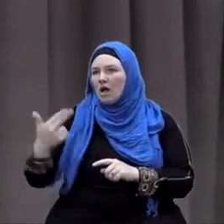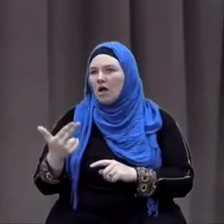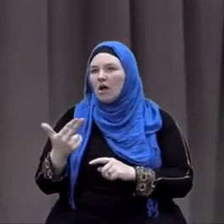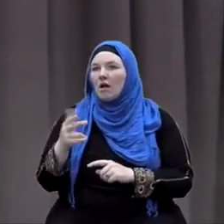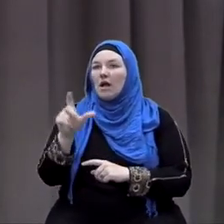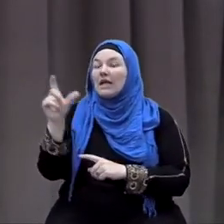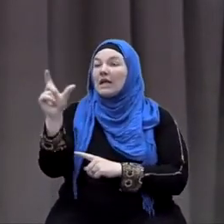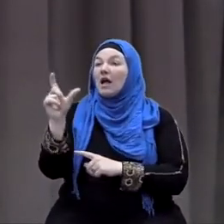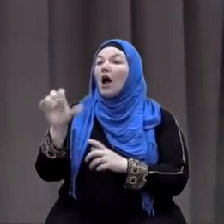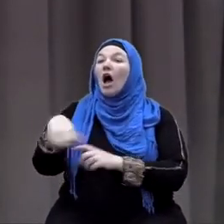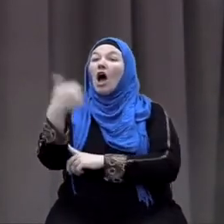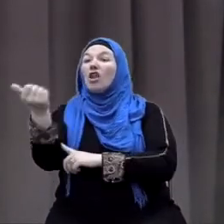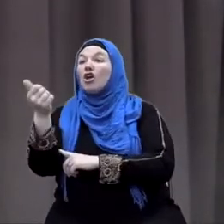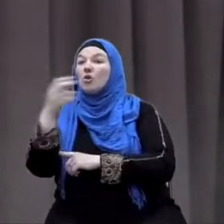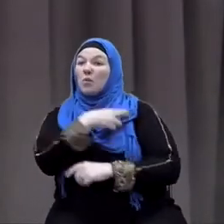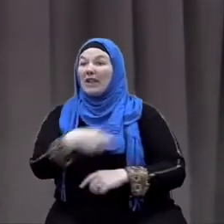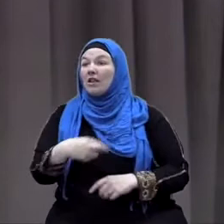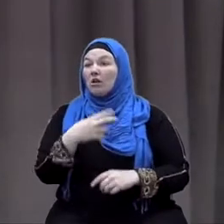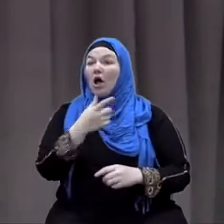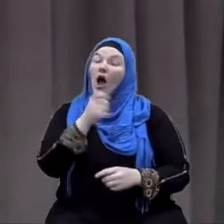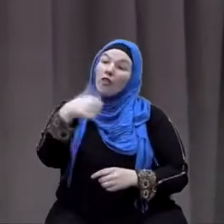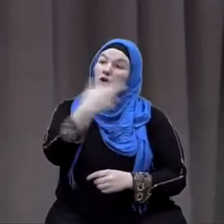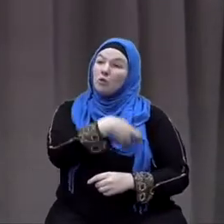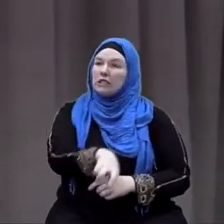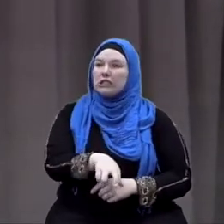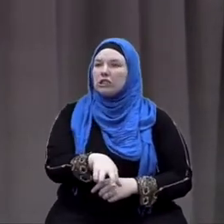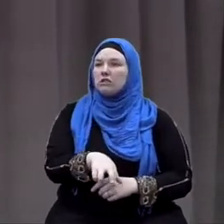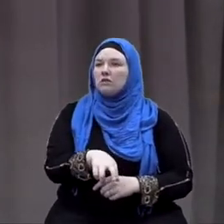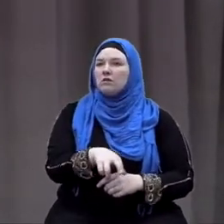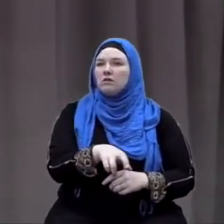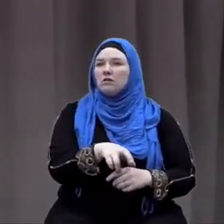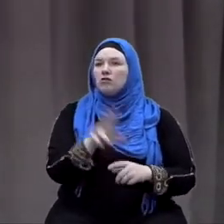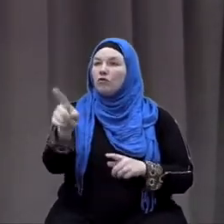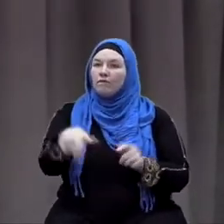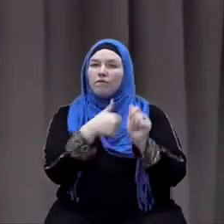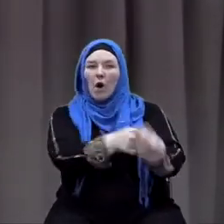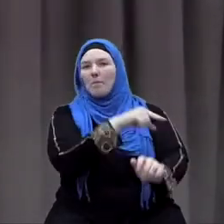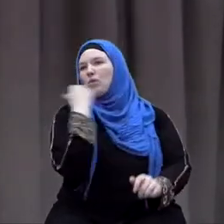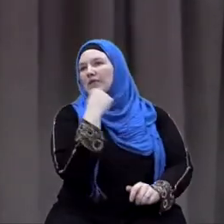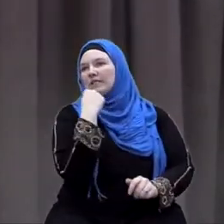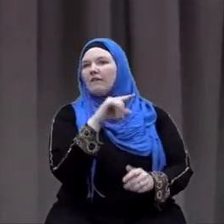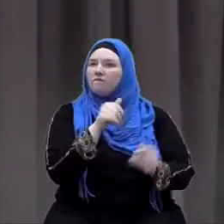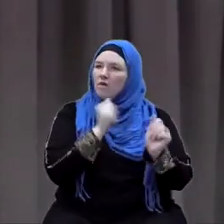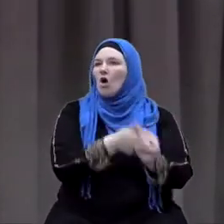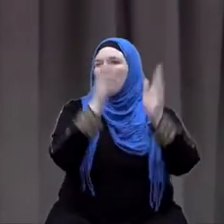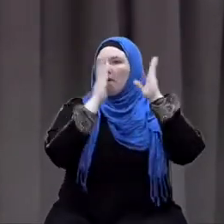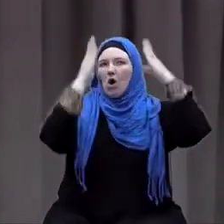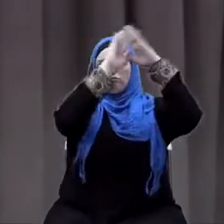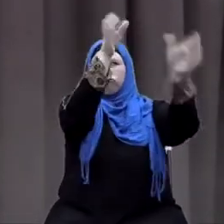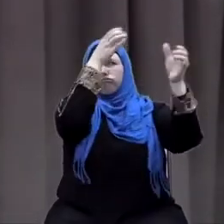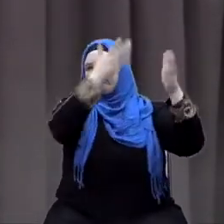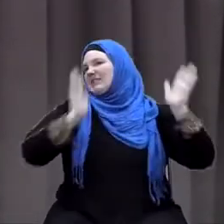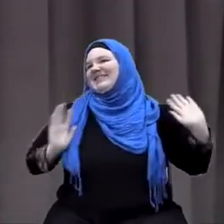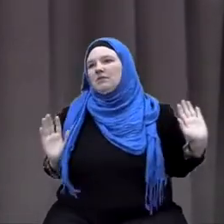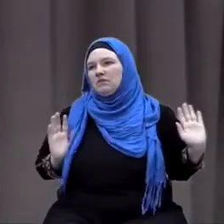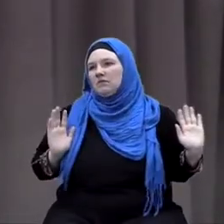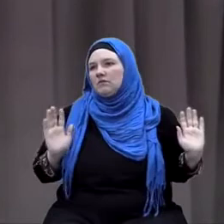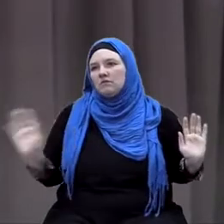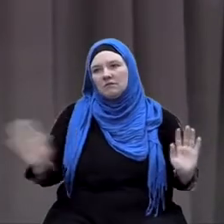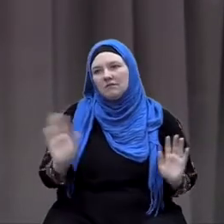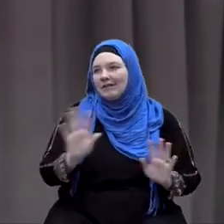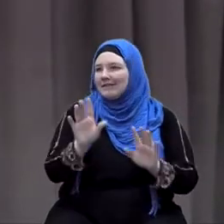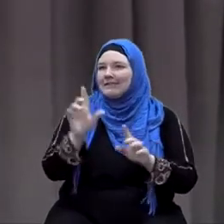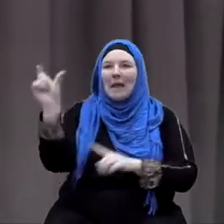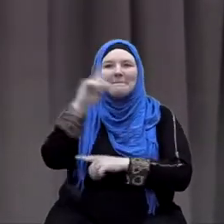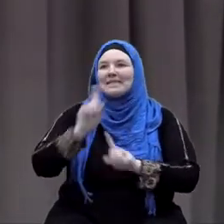So whenever anybody tries to undermine your faith by spreading doubts and